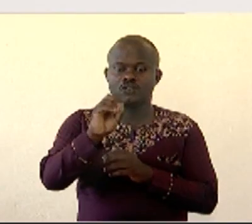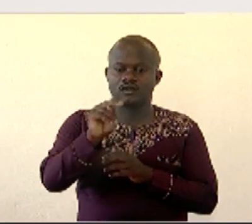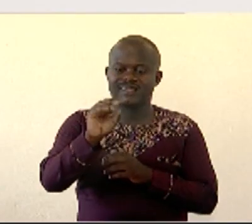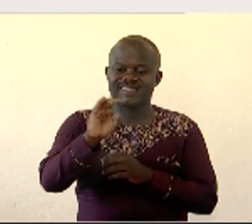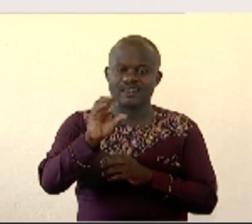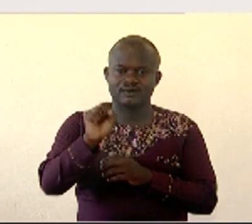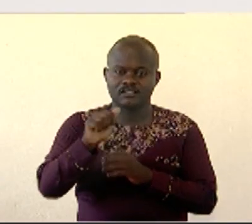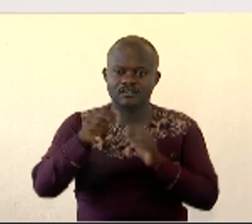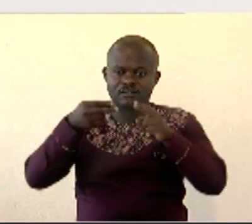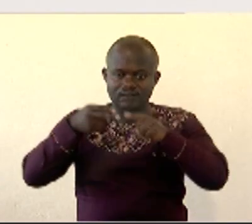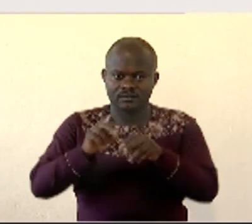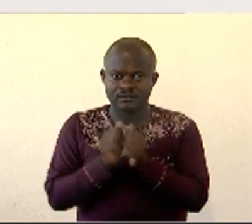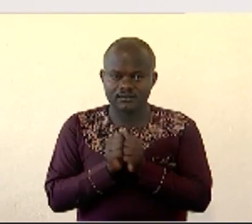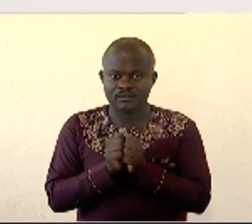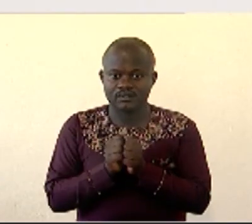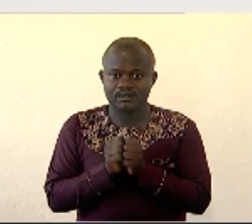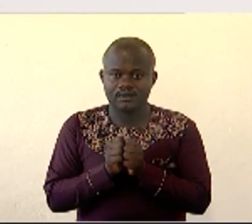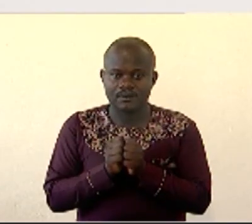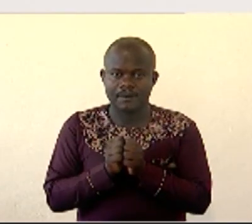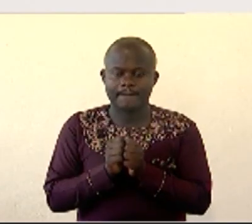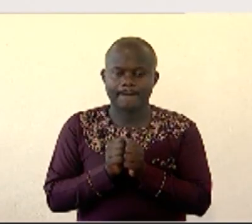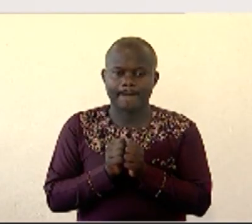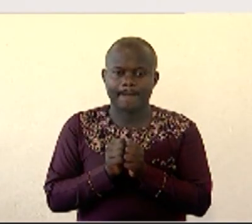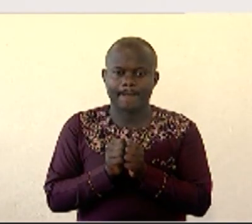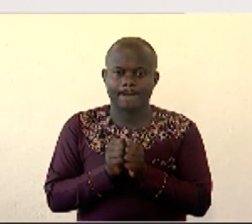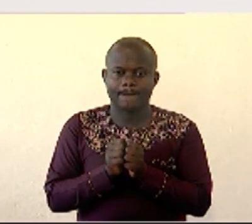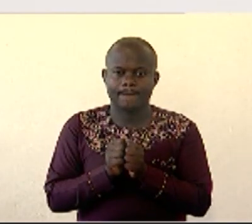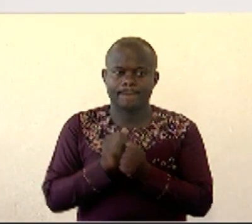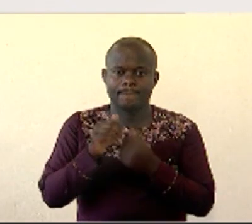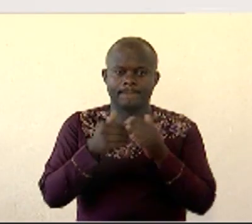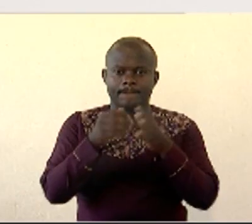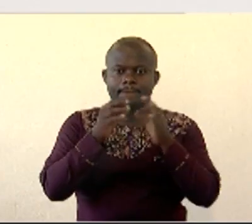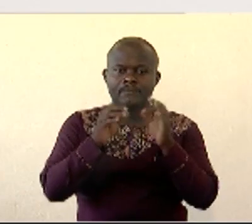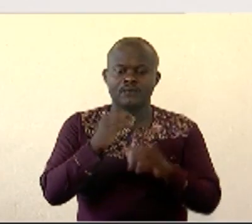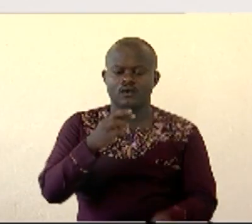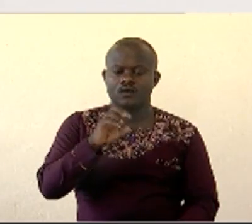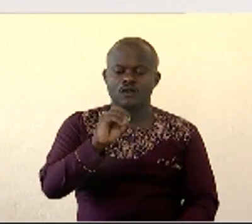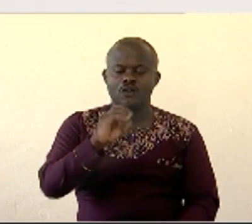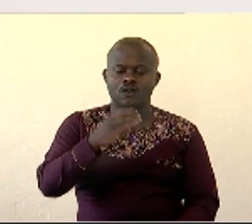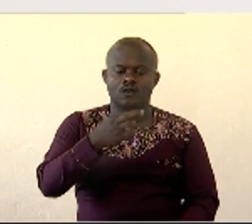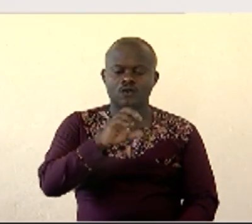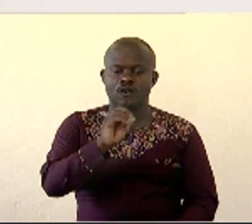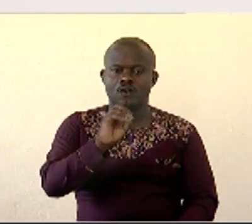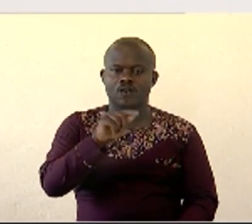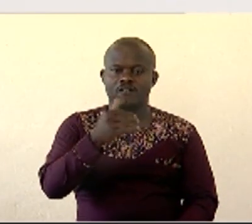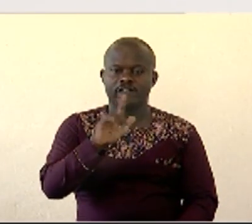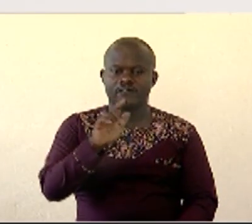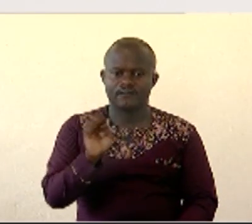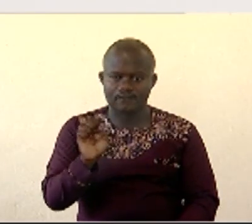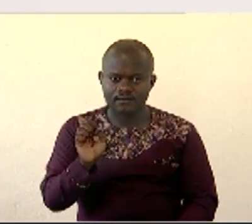We have something which is green. We have been mentioning about chlorophyll, the green pigment found in